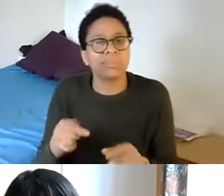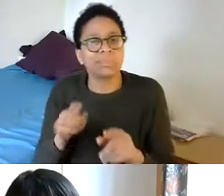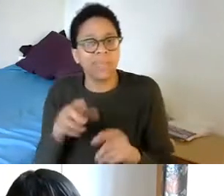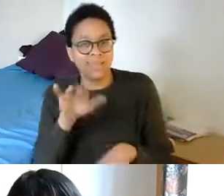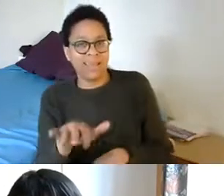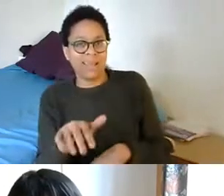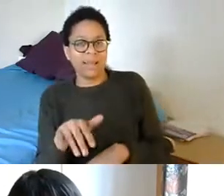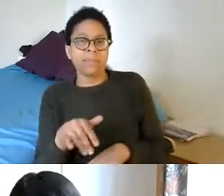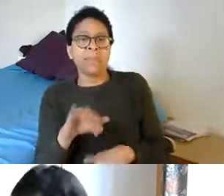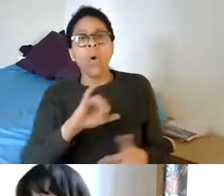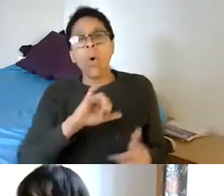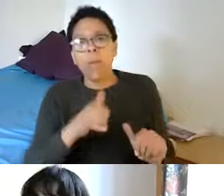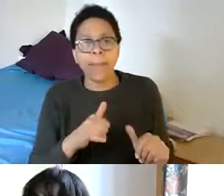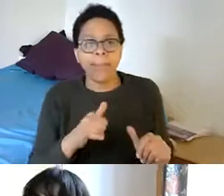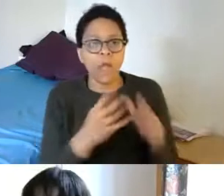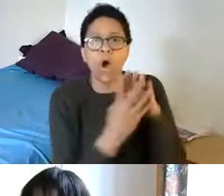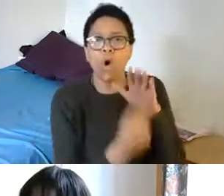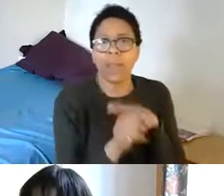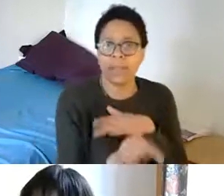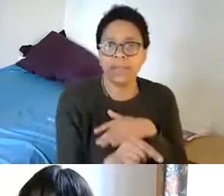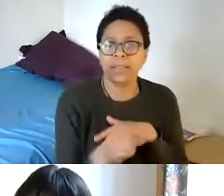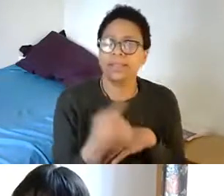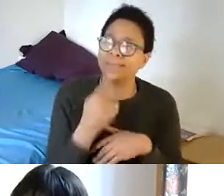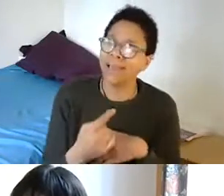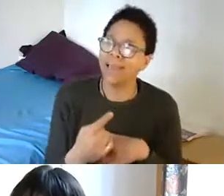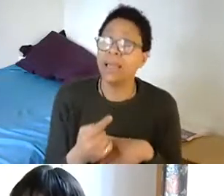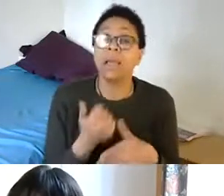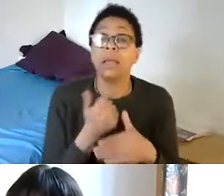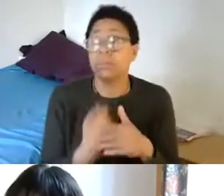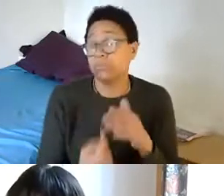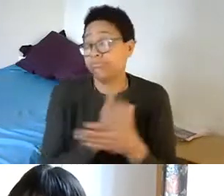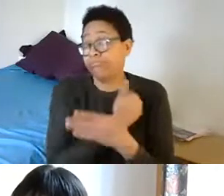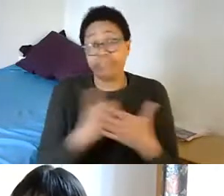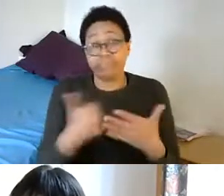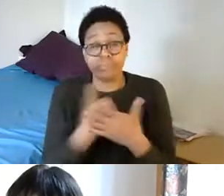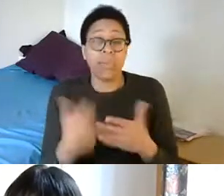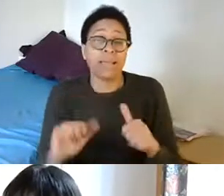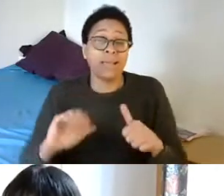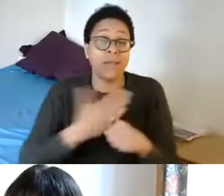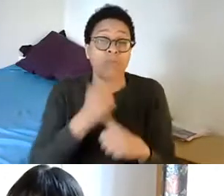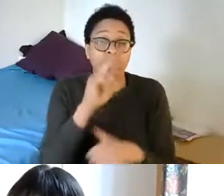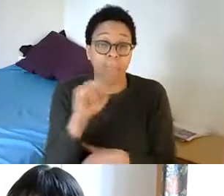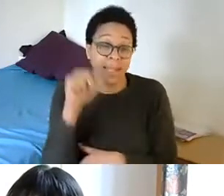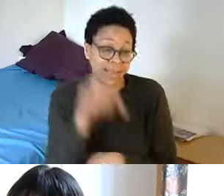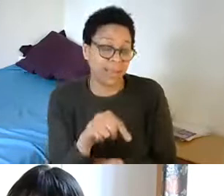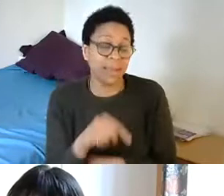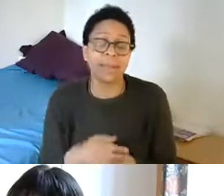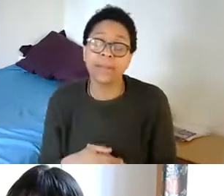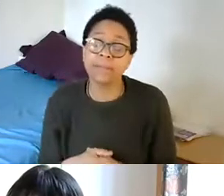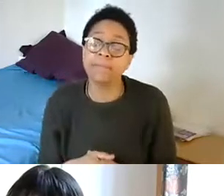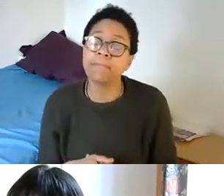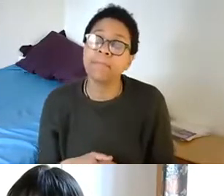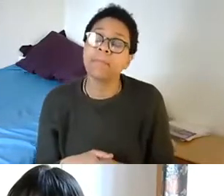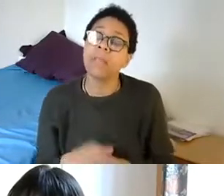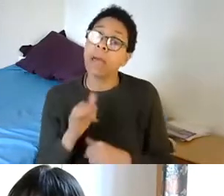the record, there was an original painting in this, and probably the best way would be to be able to see